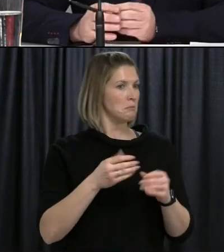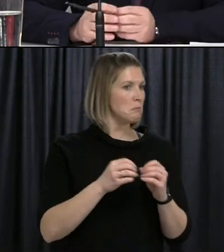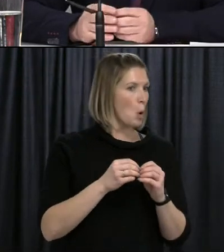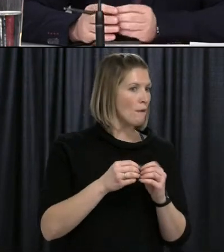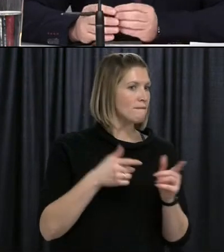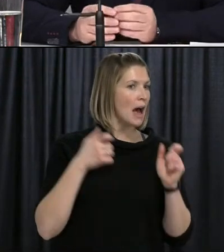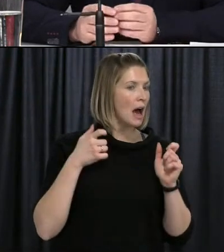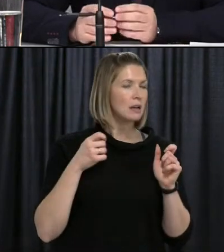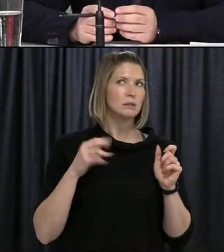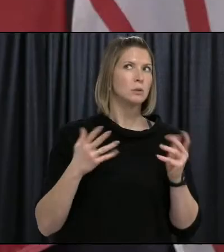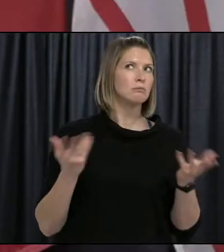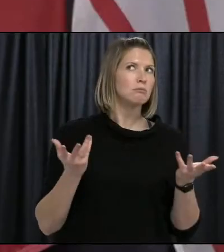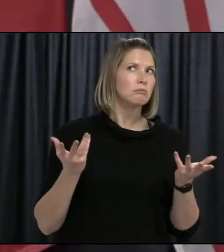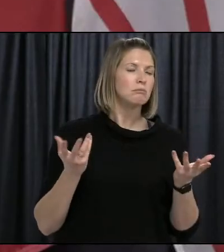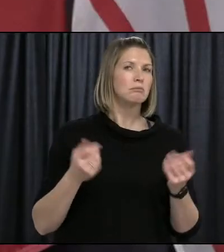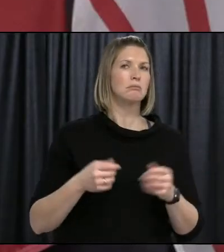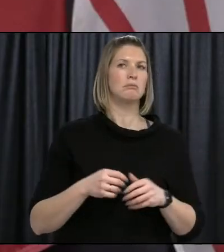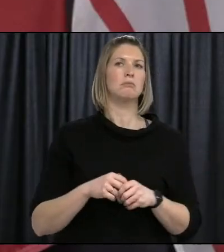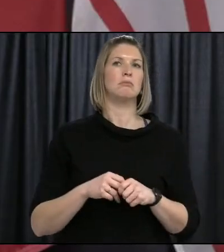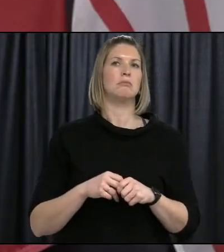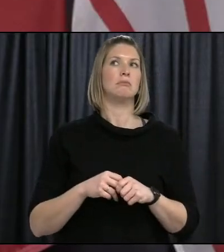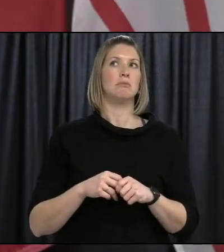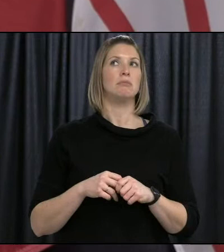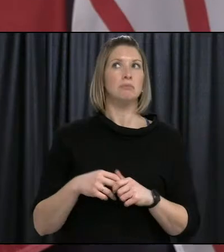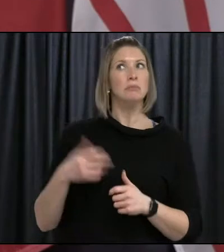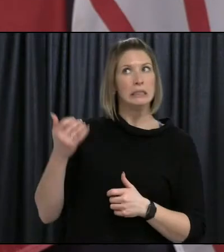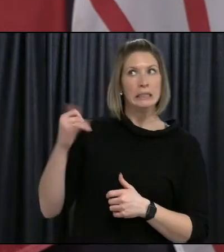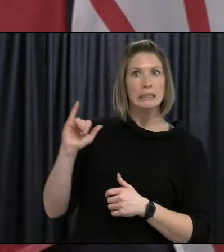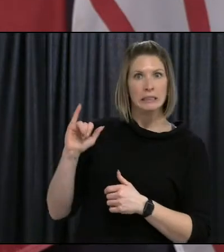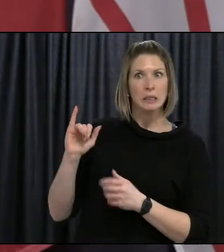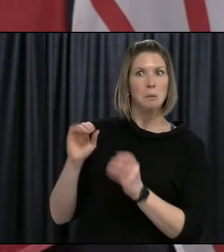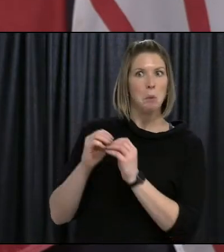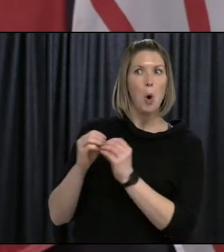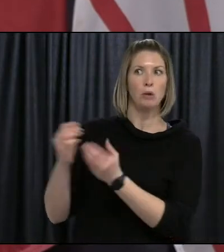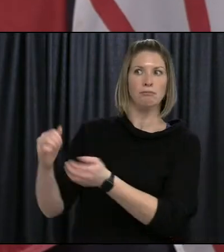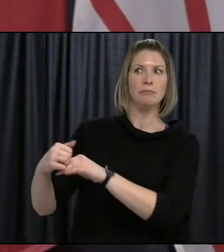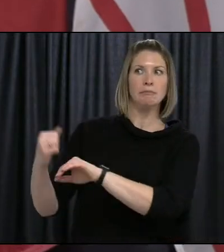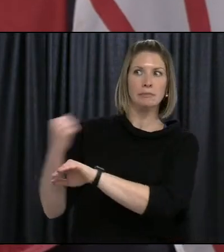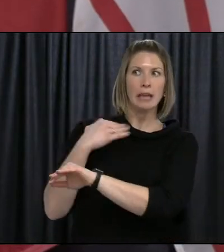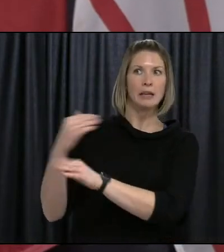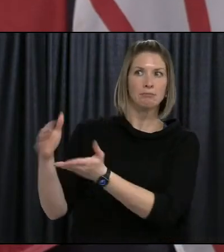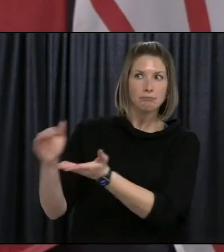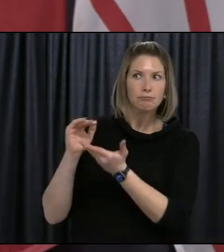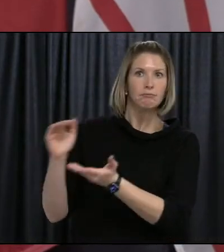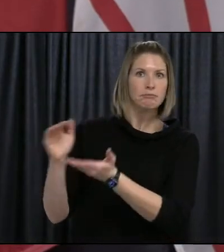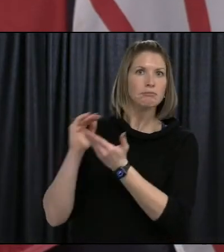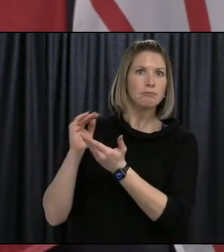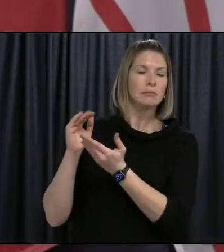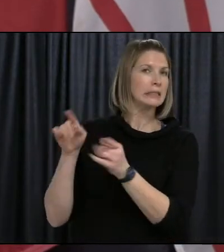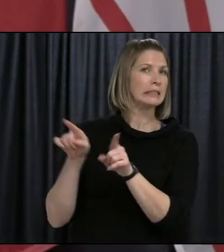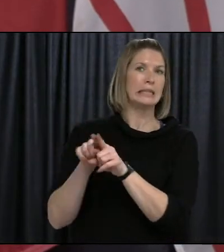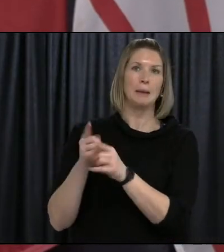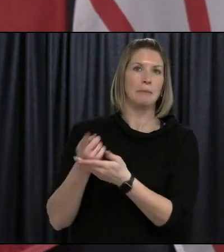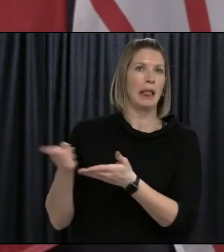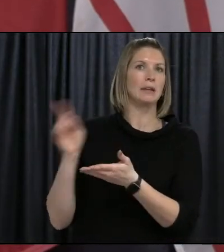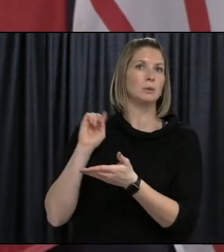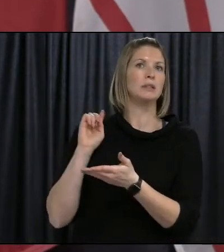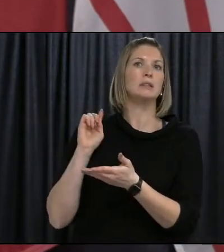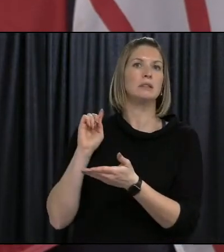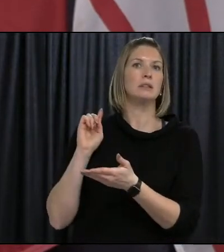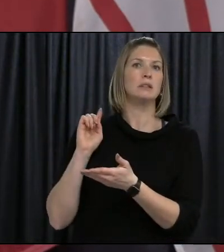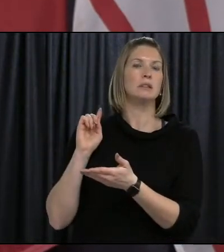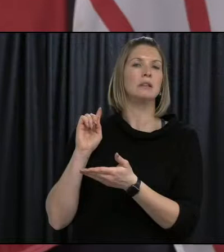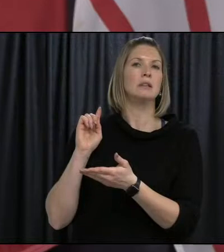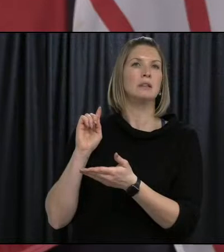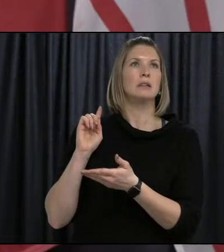Well, we're still getting more than we expected initially, as we suggested last week. The numbers initially